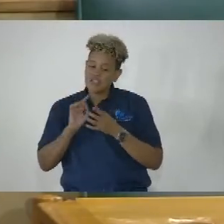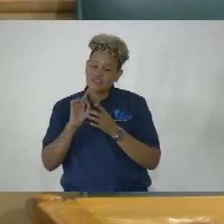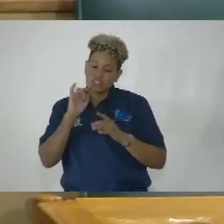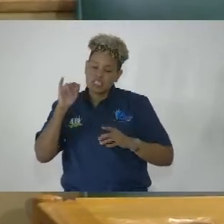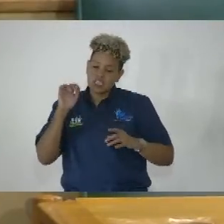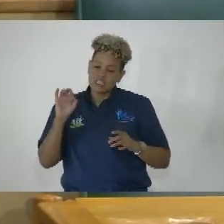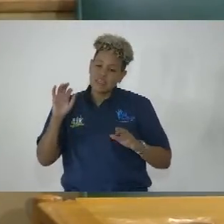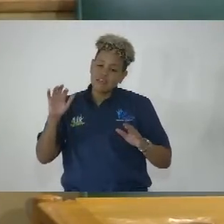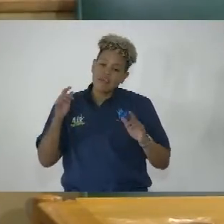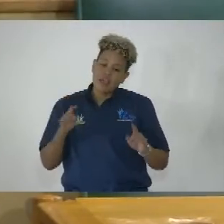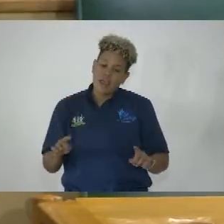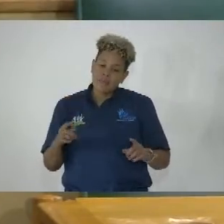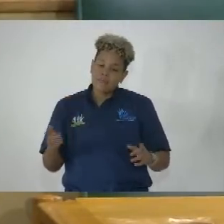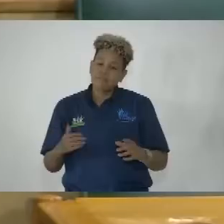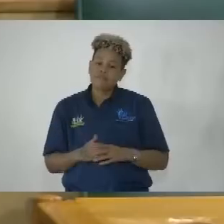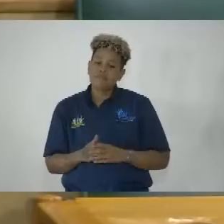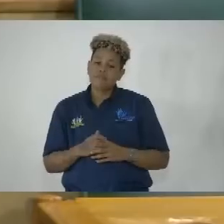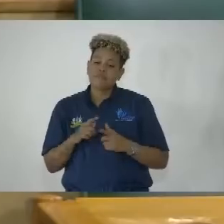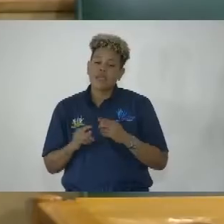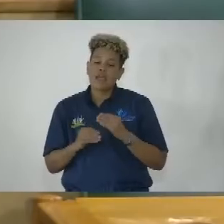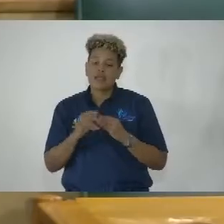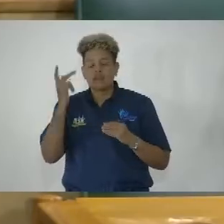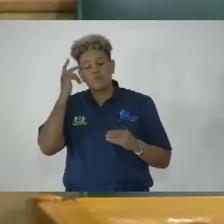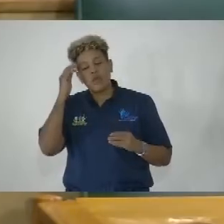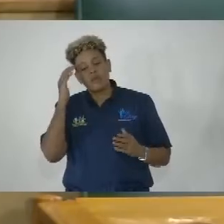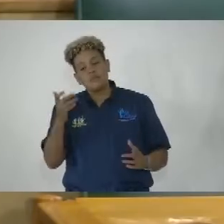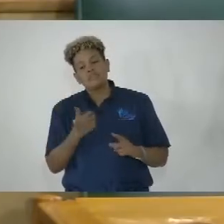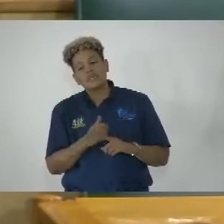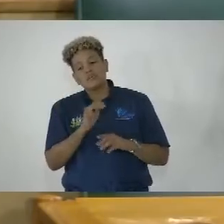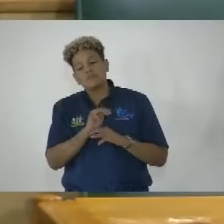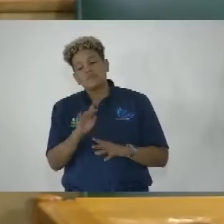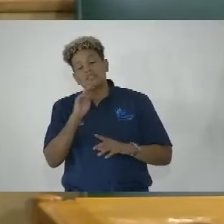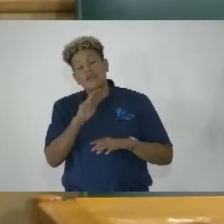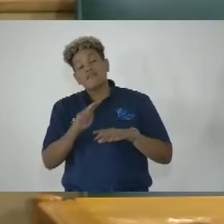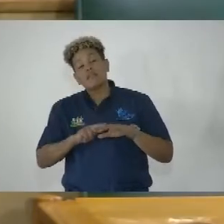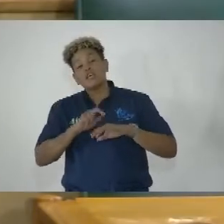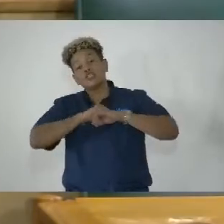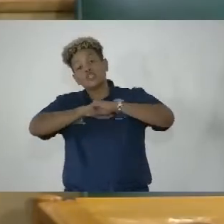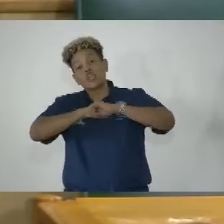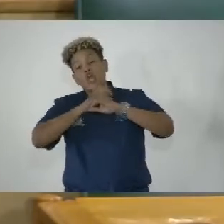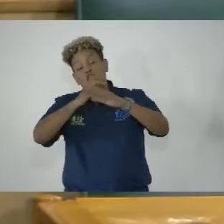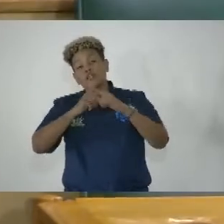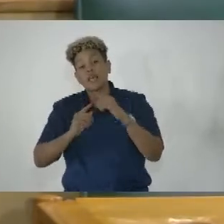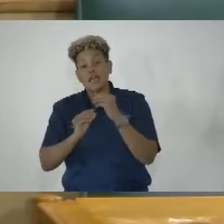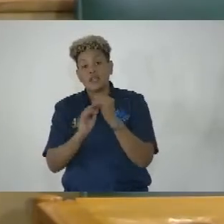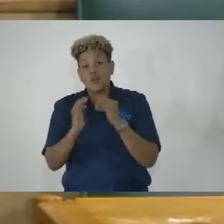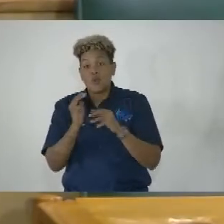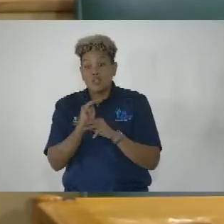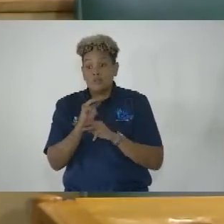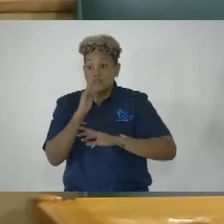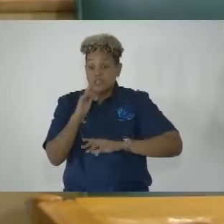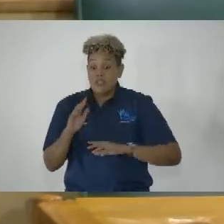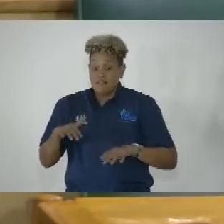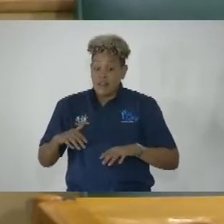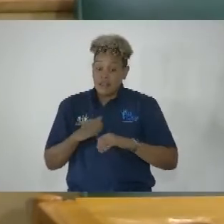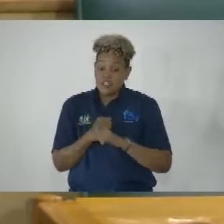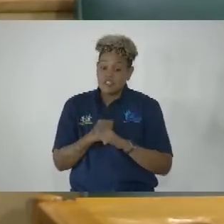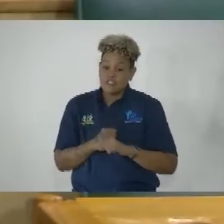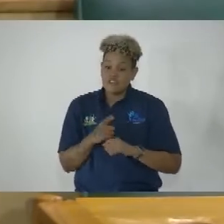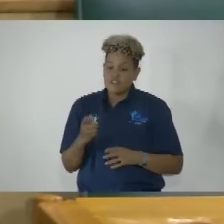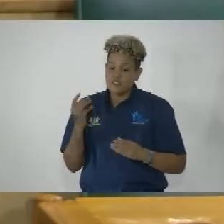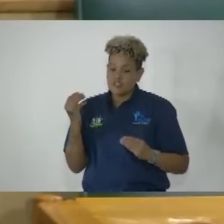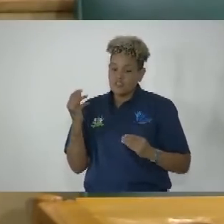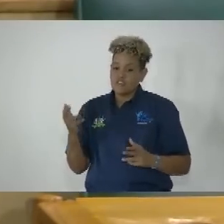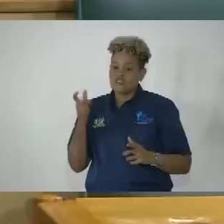GSAF. And the Prime Minister, the Minister of Security, or the Minister of Insecurity as he's being